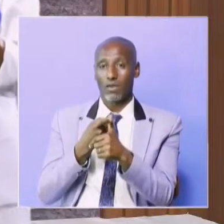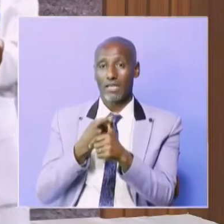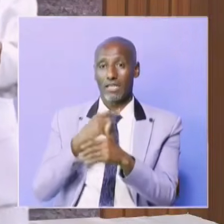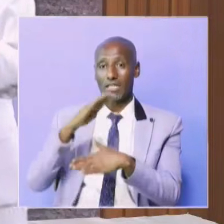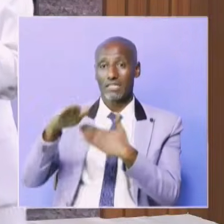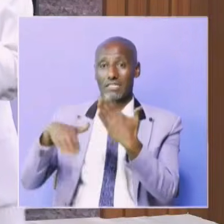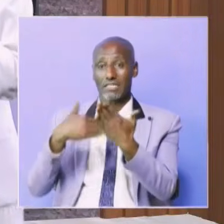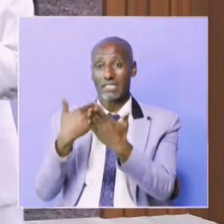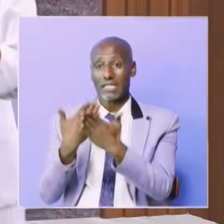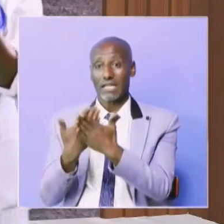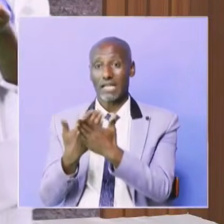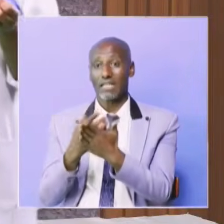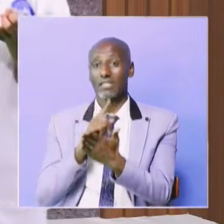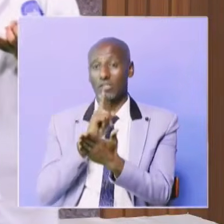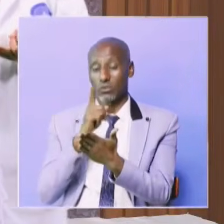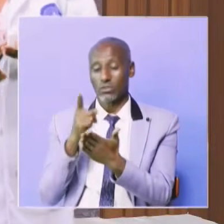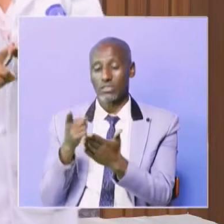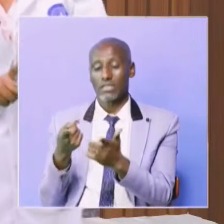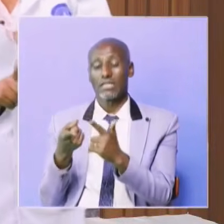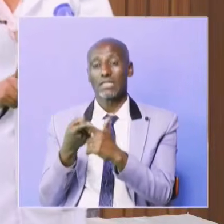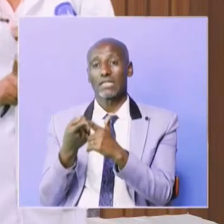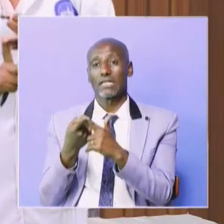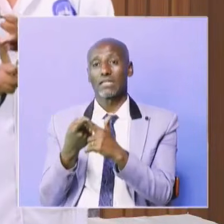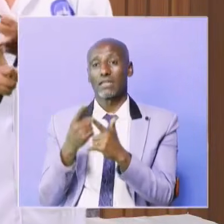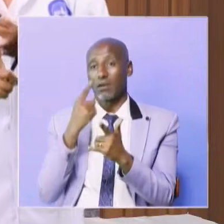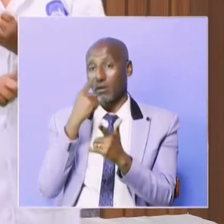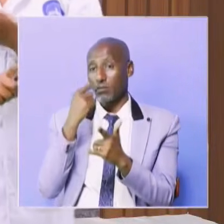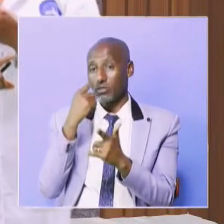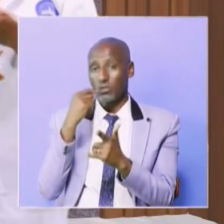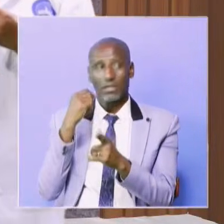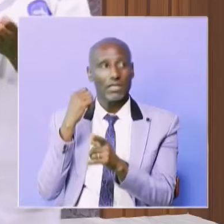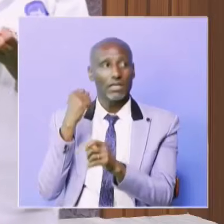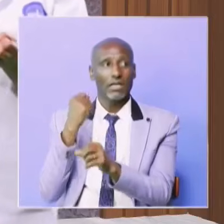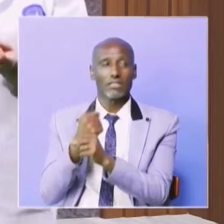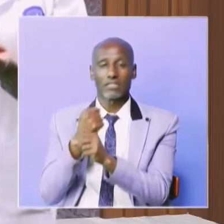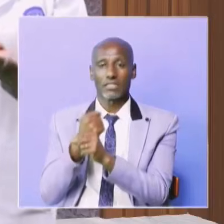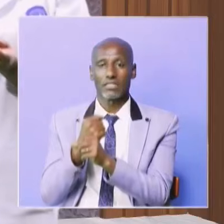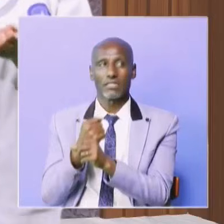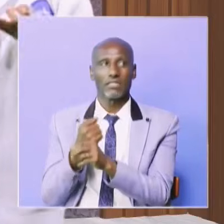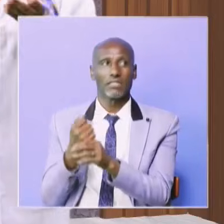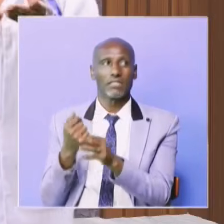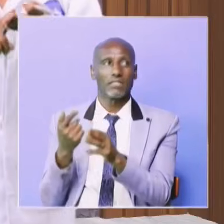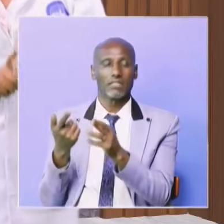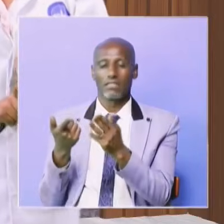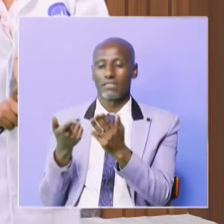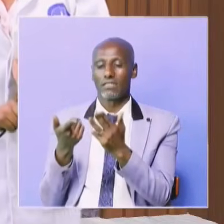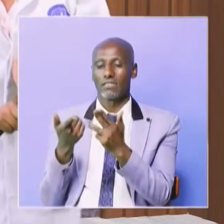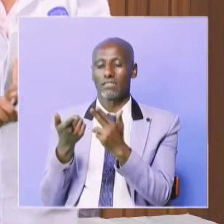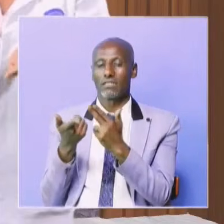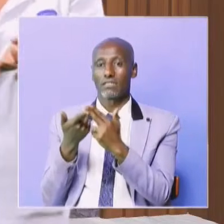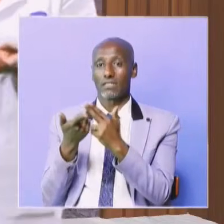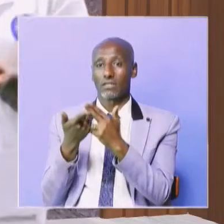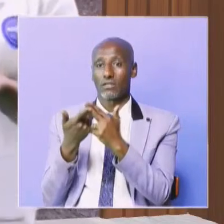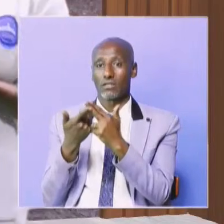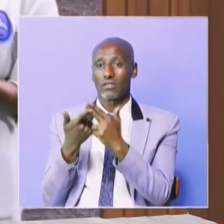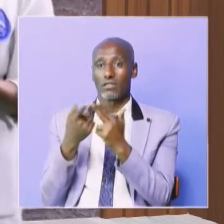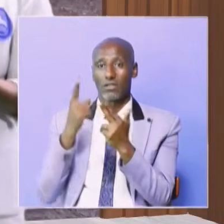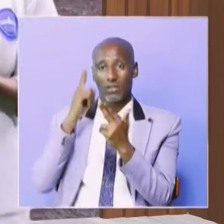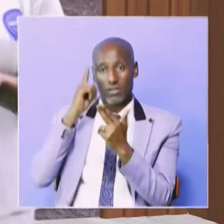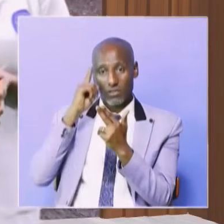or universal truth. The second one, habitual action. The third one